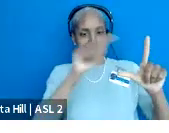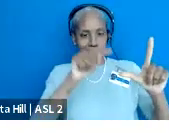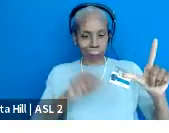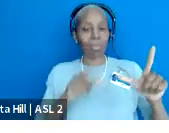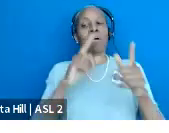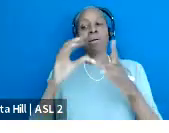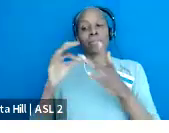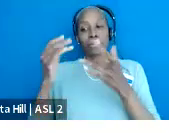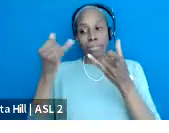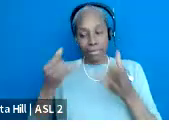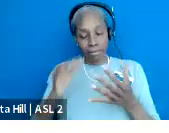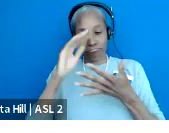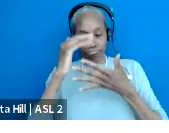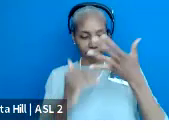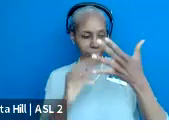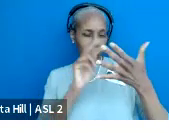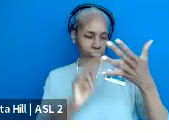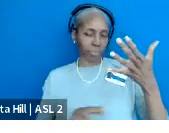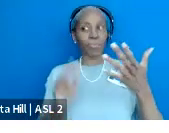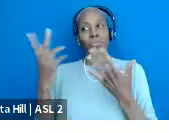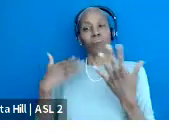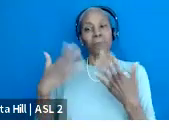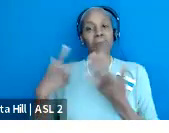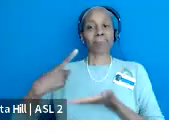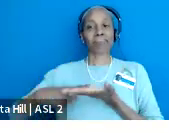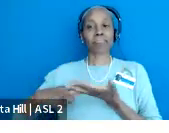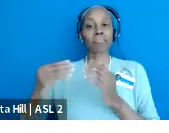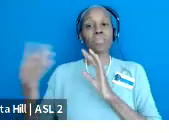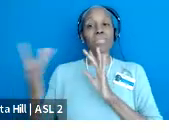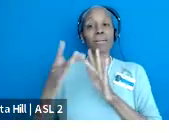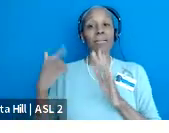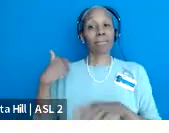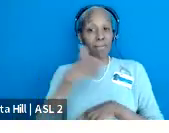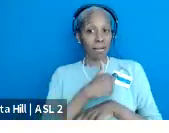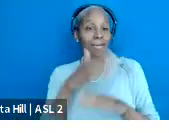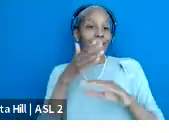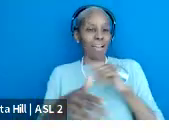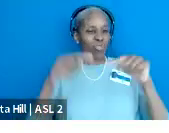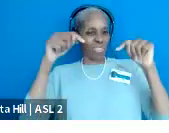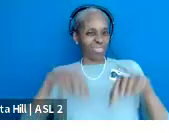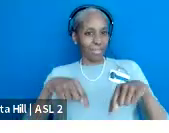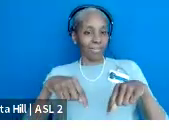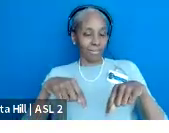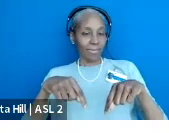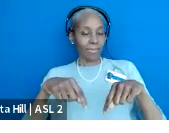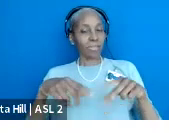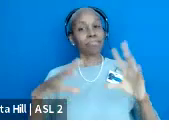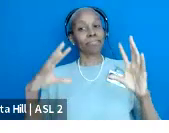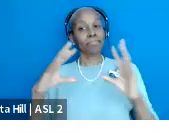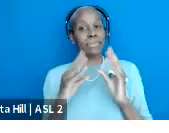it. And if, you know, you want to talk to us further, you can contact us after the